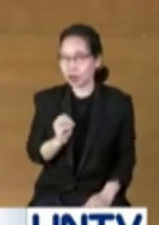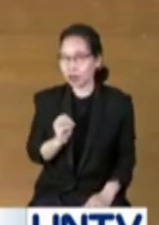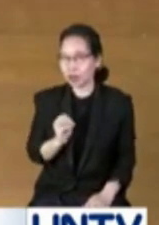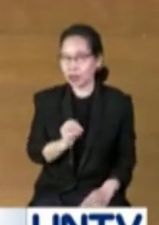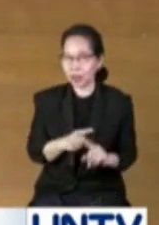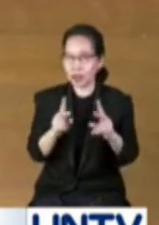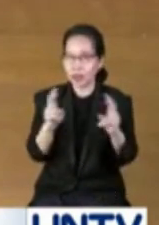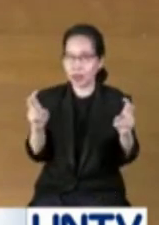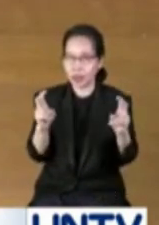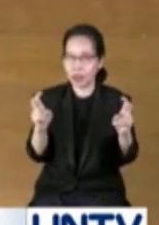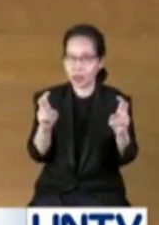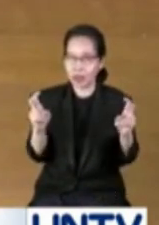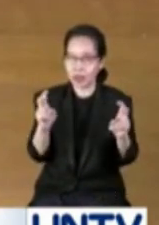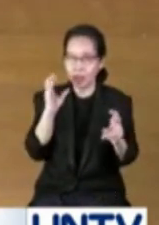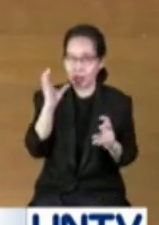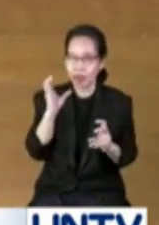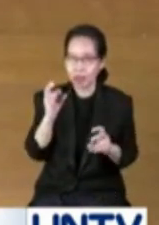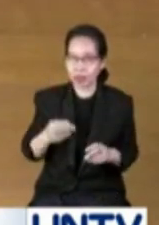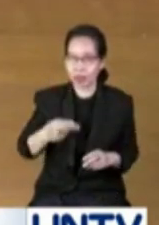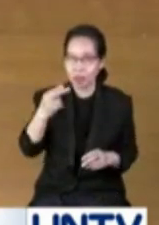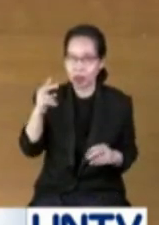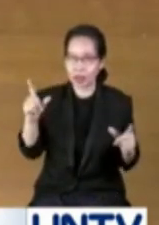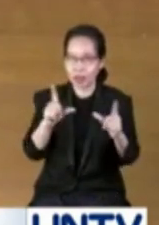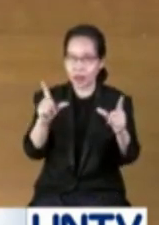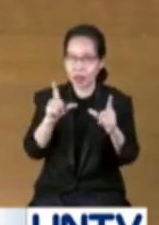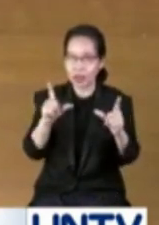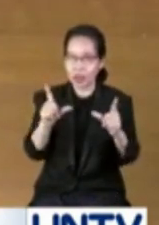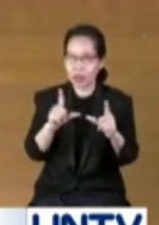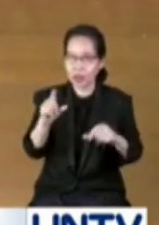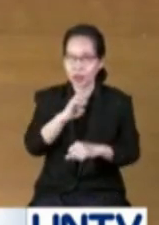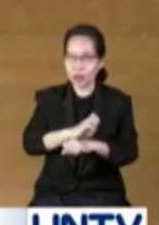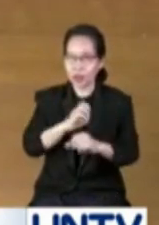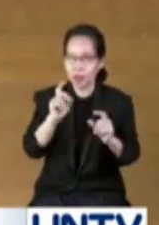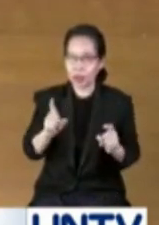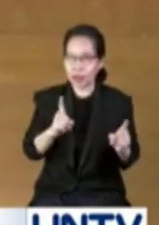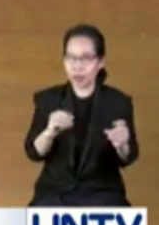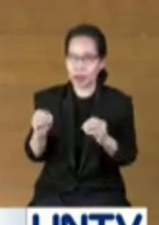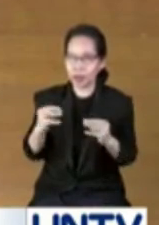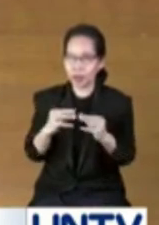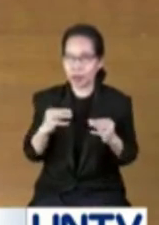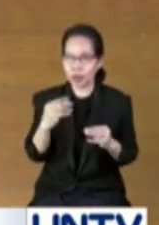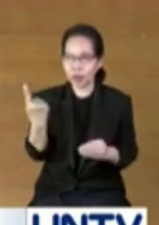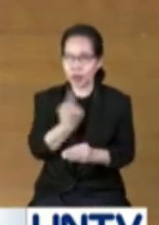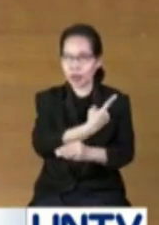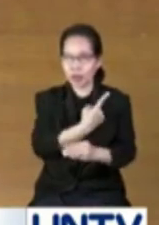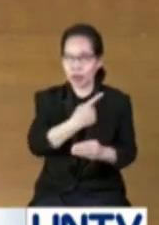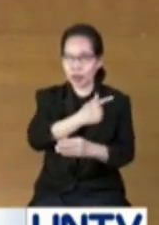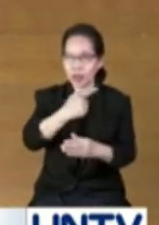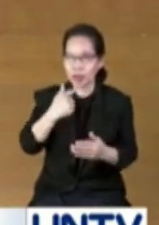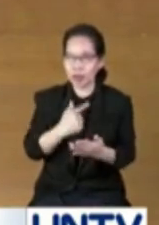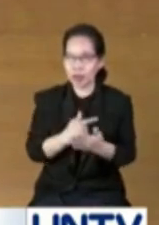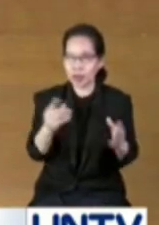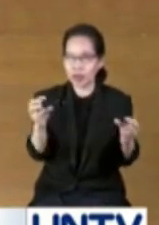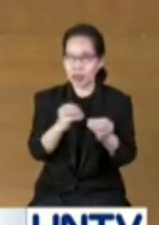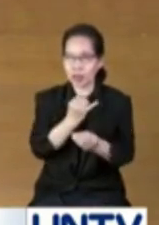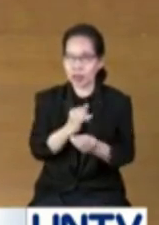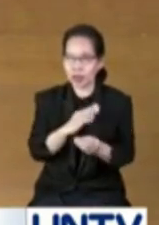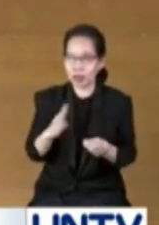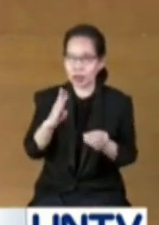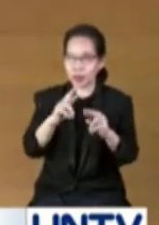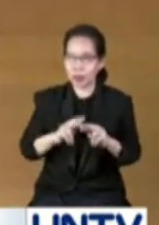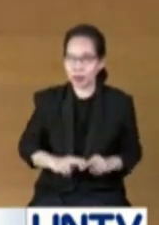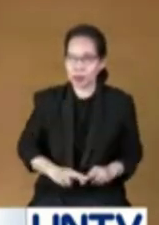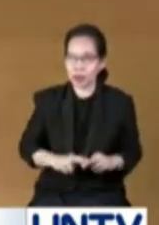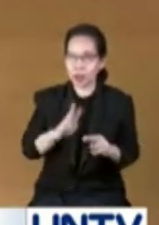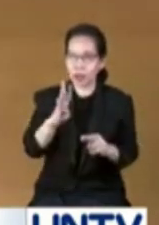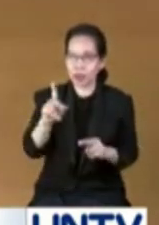current high level of employment, we must do more. We will generate additional jobs for the remaining